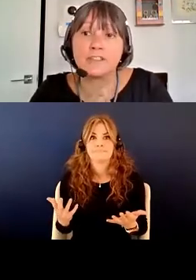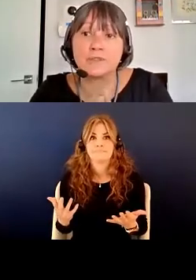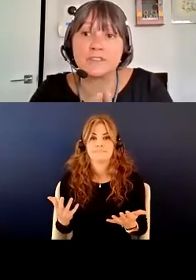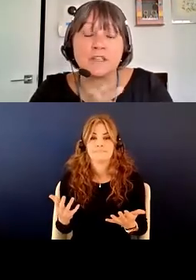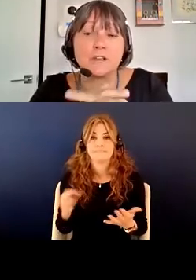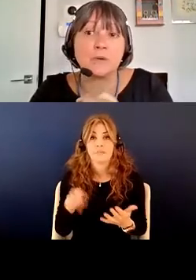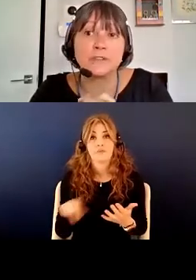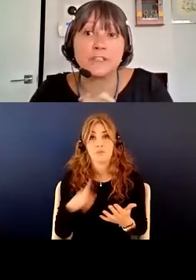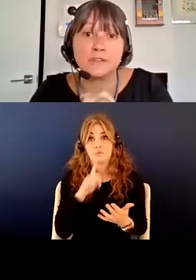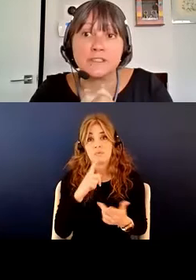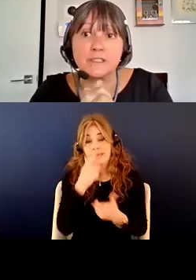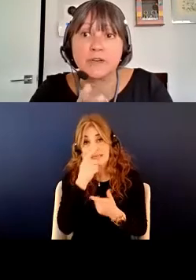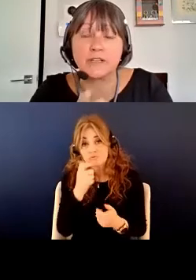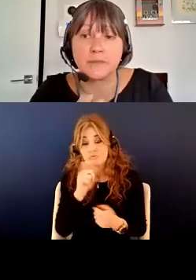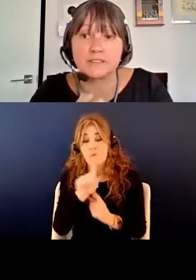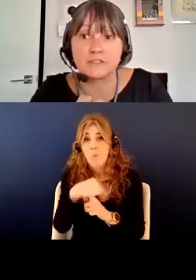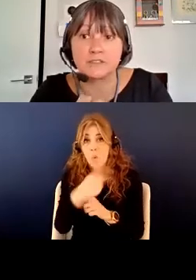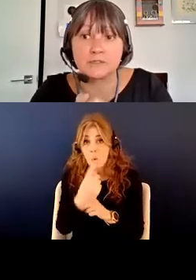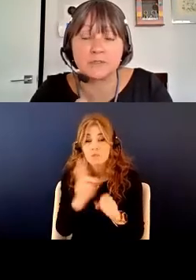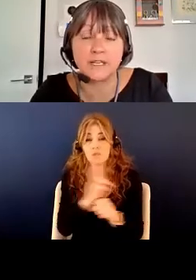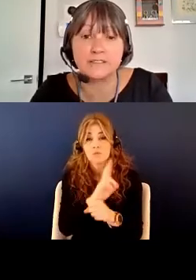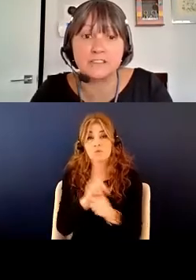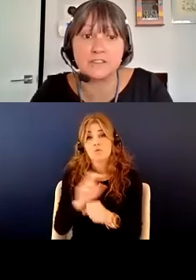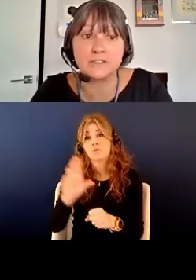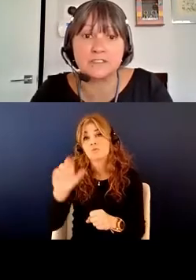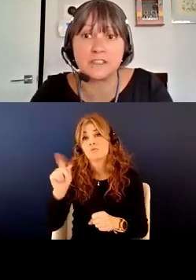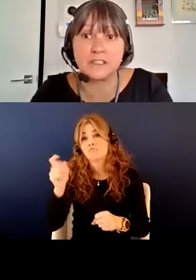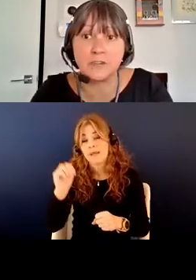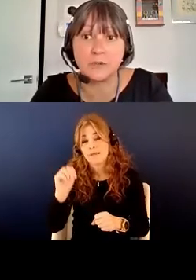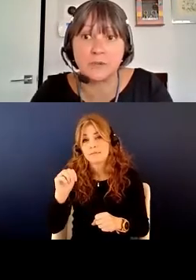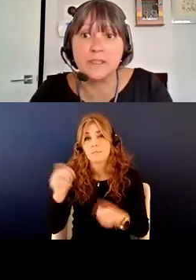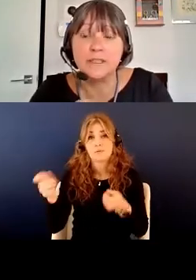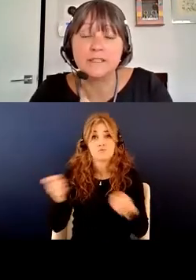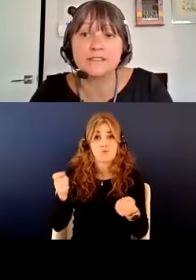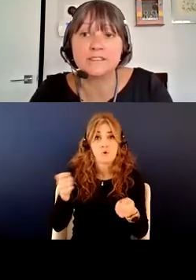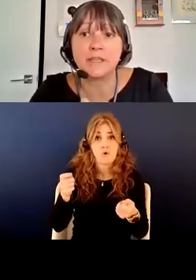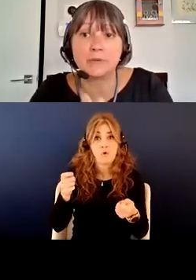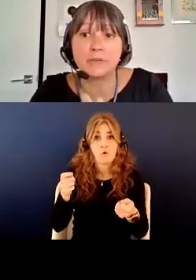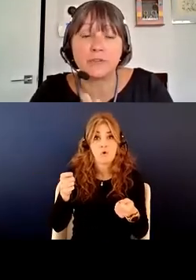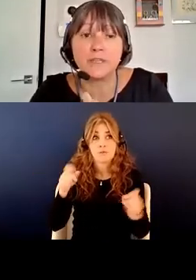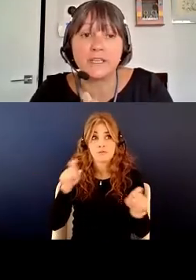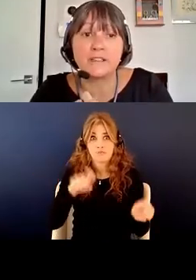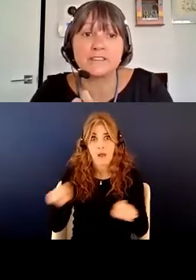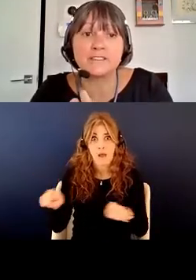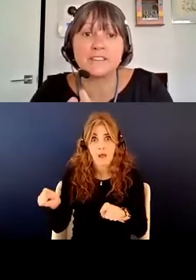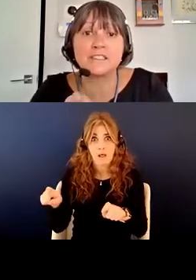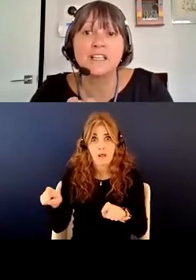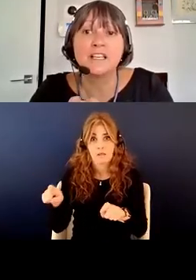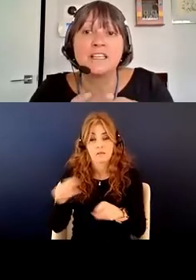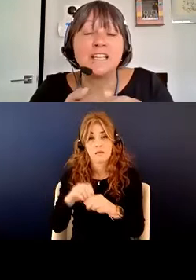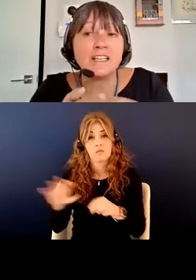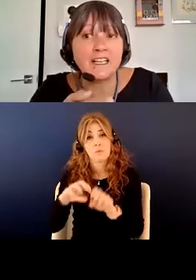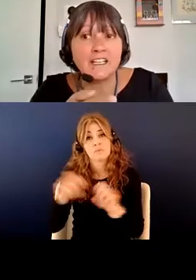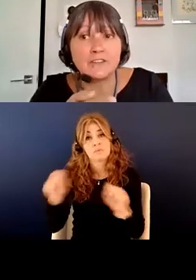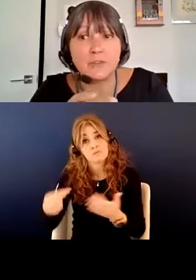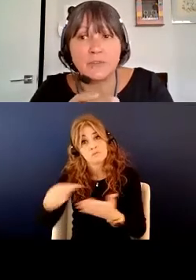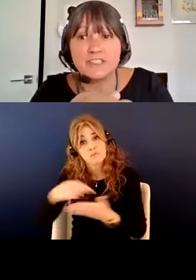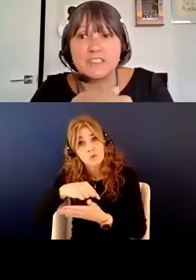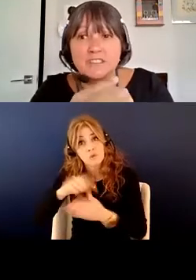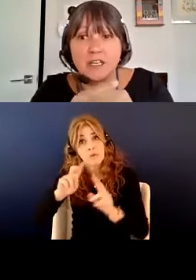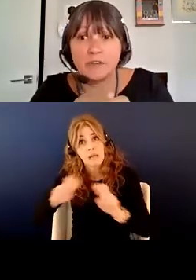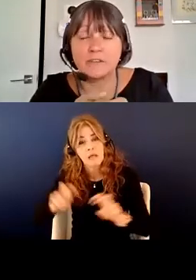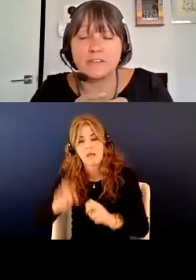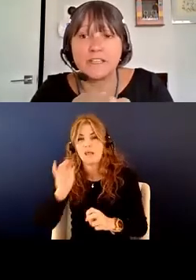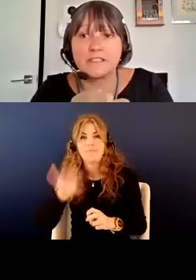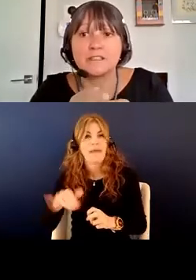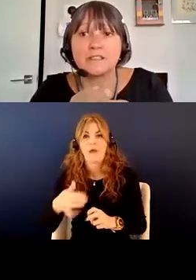really interested in only using randomized controlled trials in your systematic review and meta-analysis, that kind of information